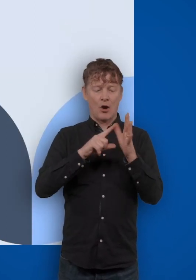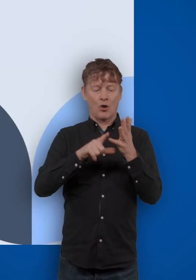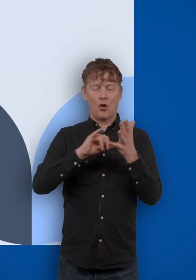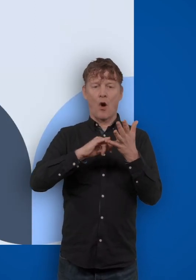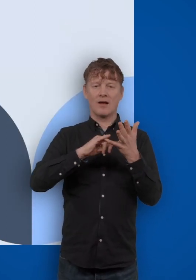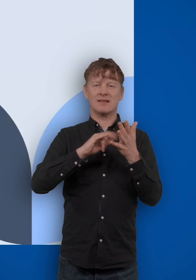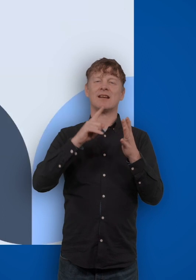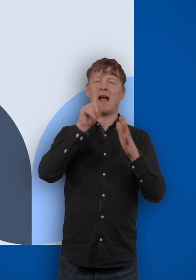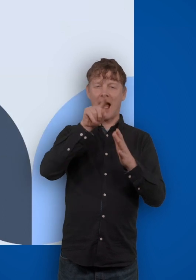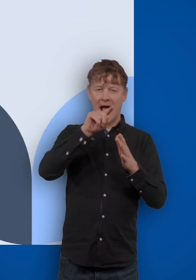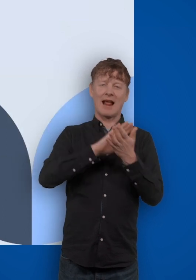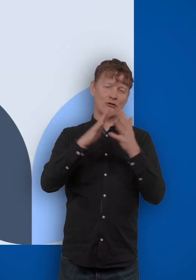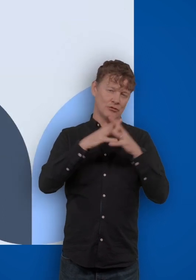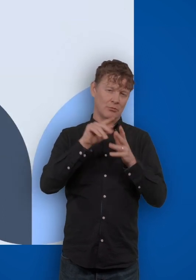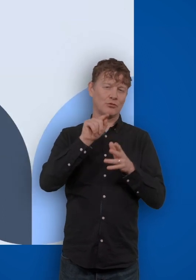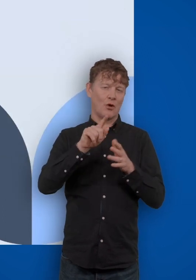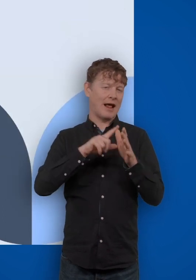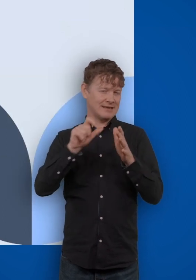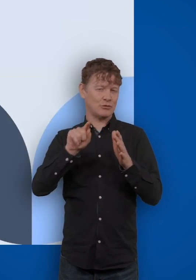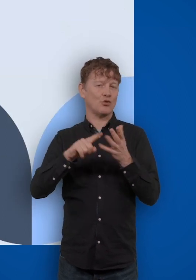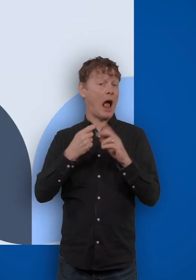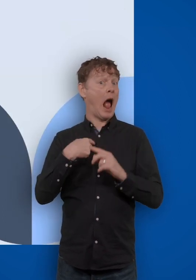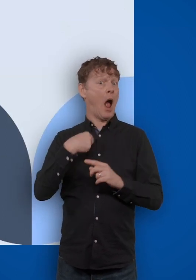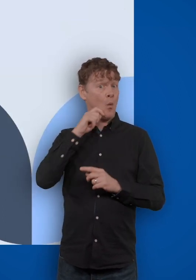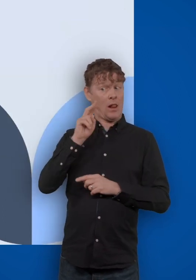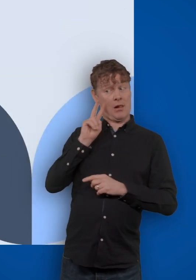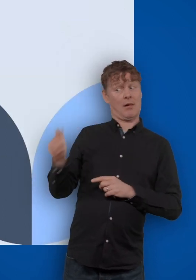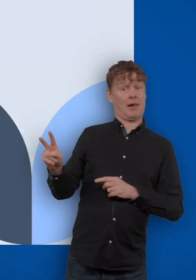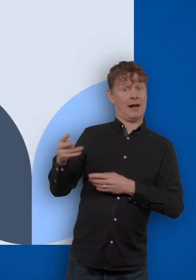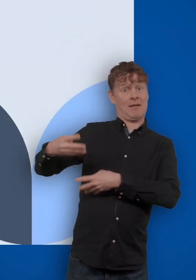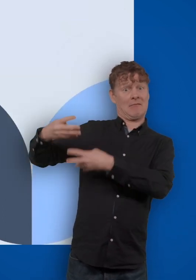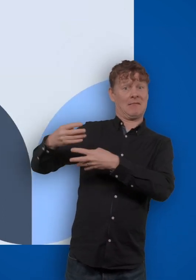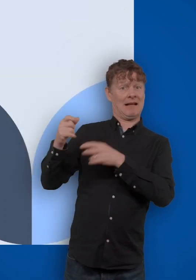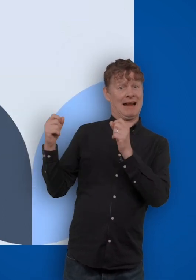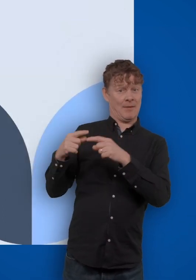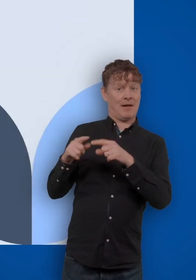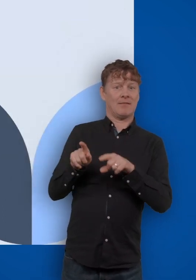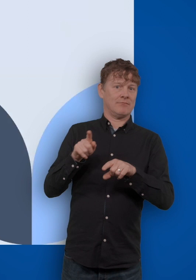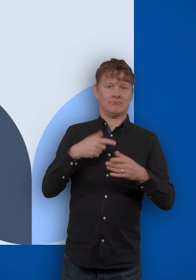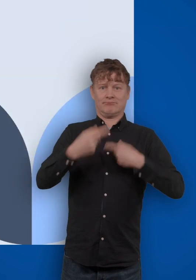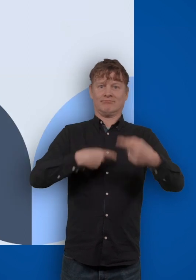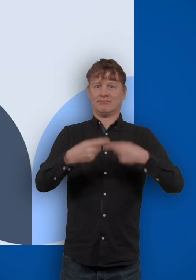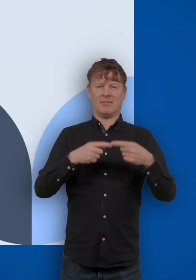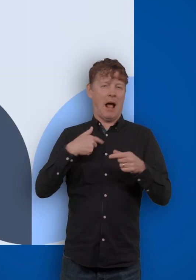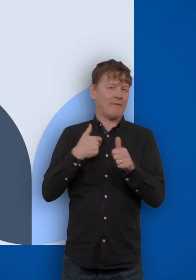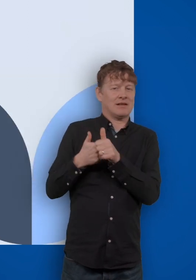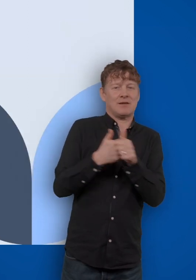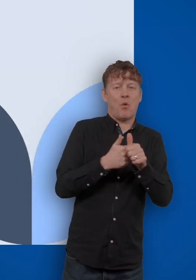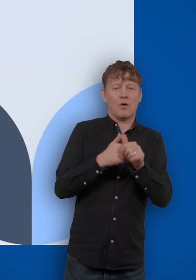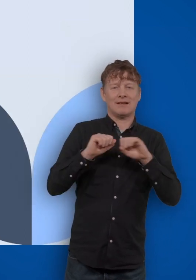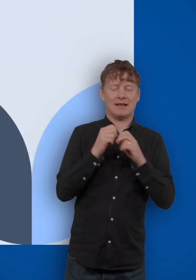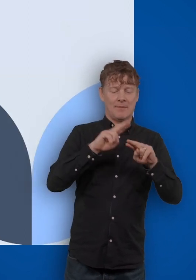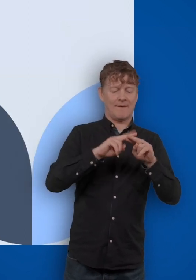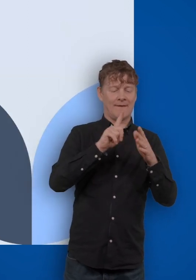caucus at hw.ac.uk, and I will be monitoring my email as will our support team of